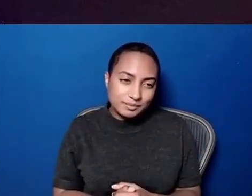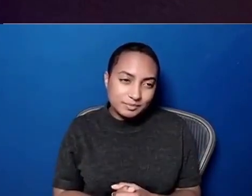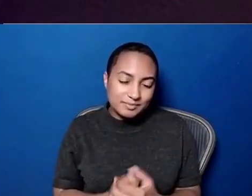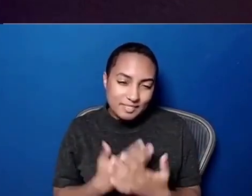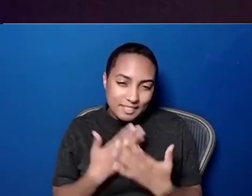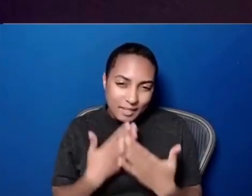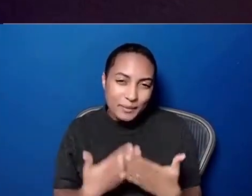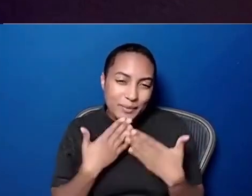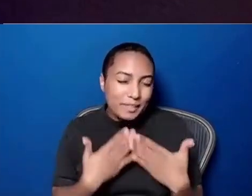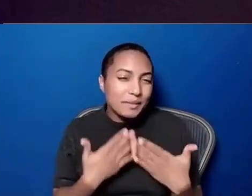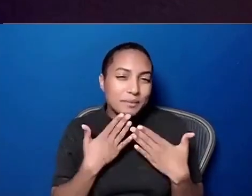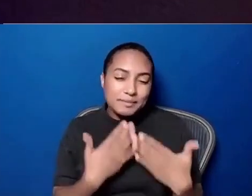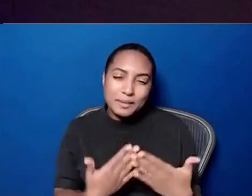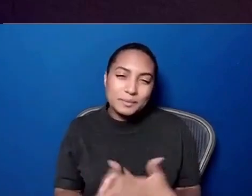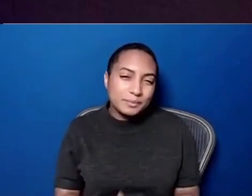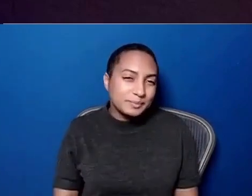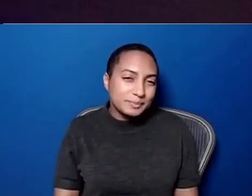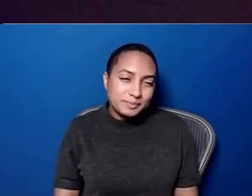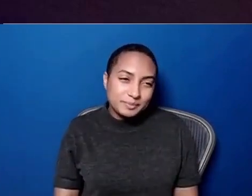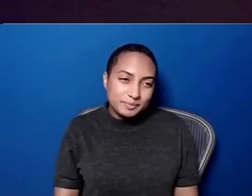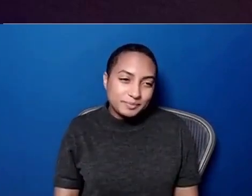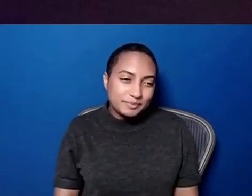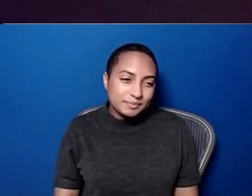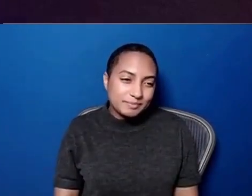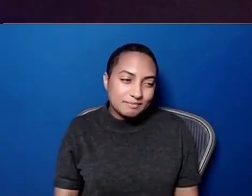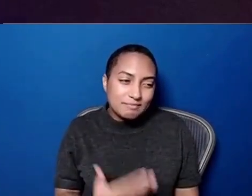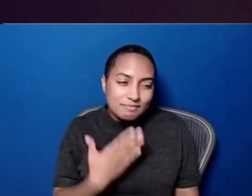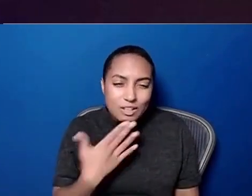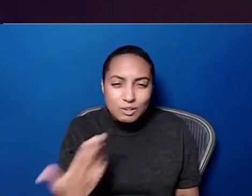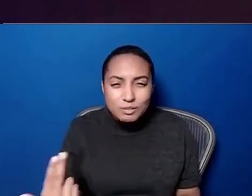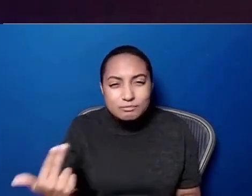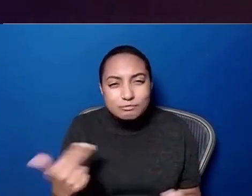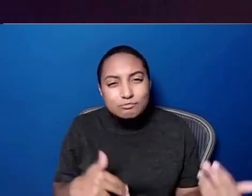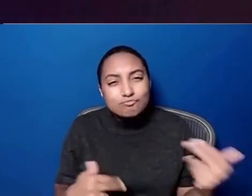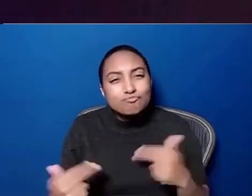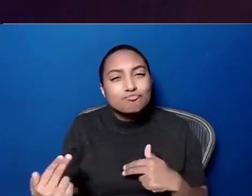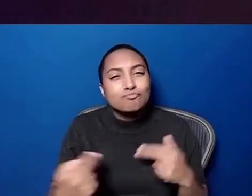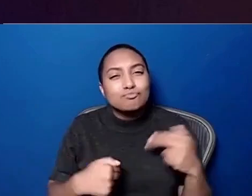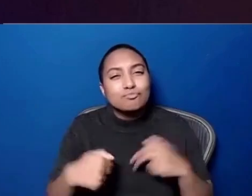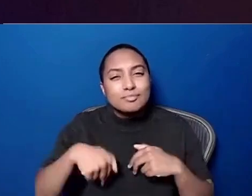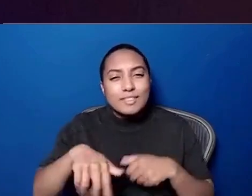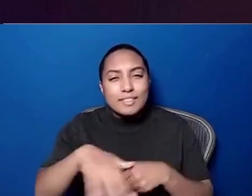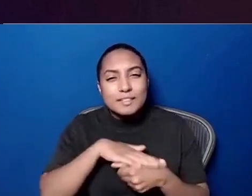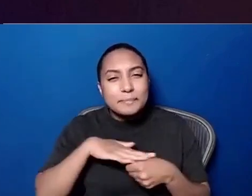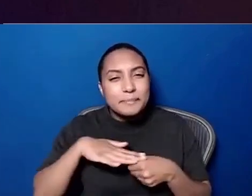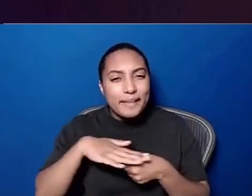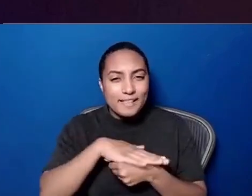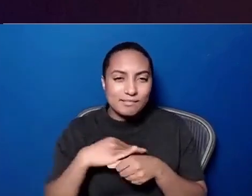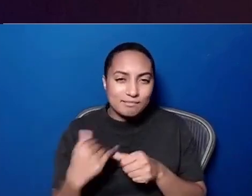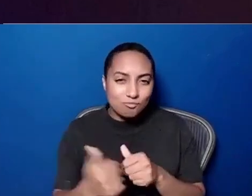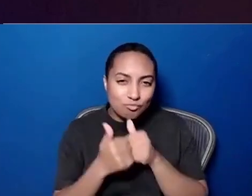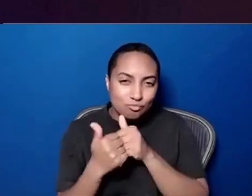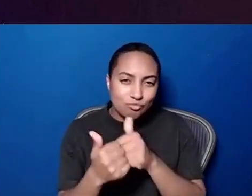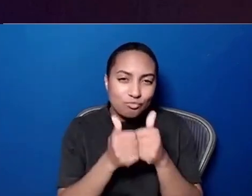Thank you, thank you, thank you for being in the space. For sharing about what we're doing